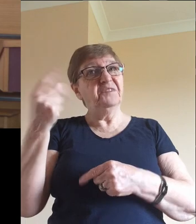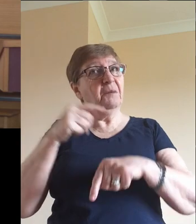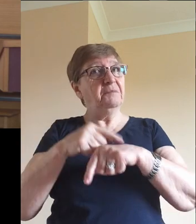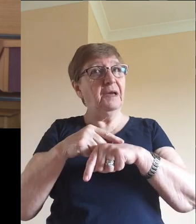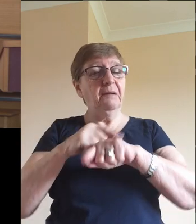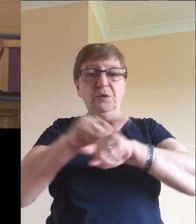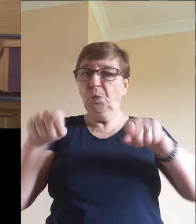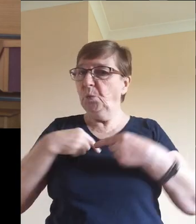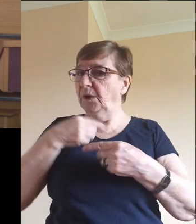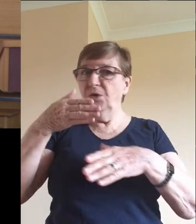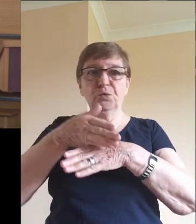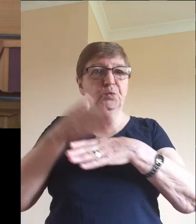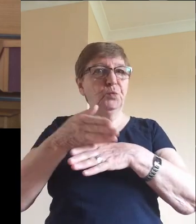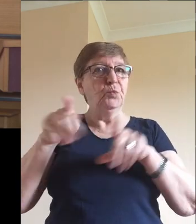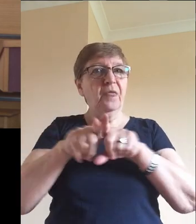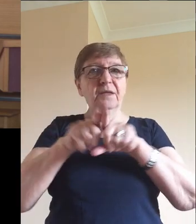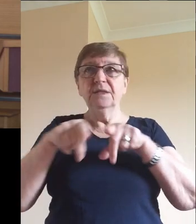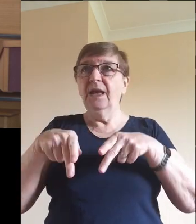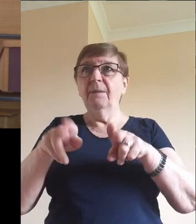into practice.